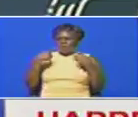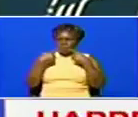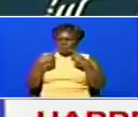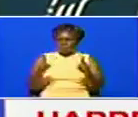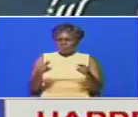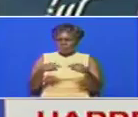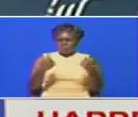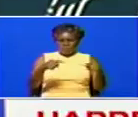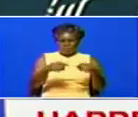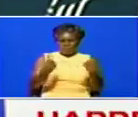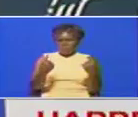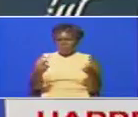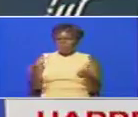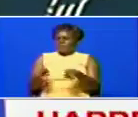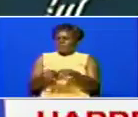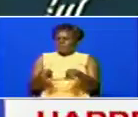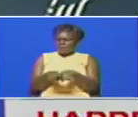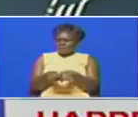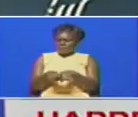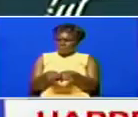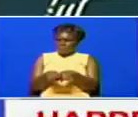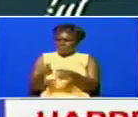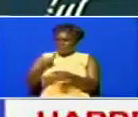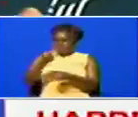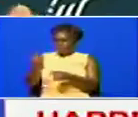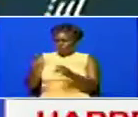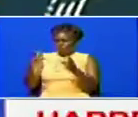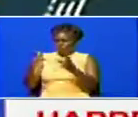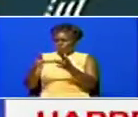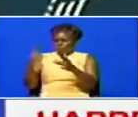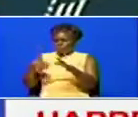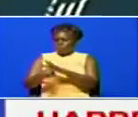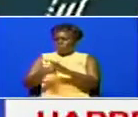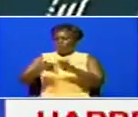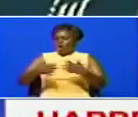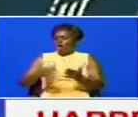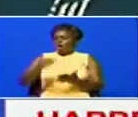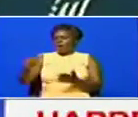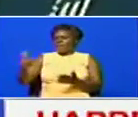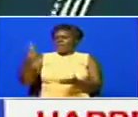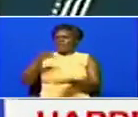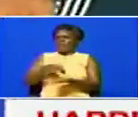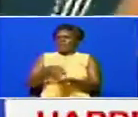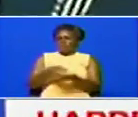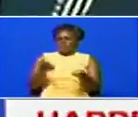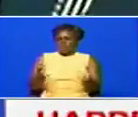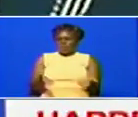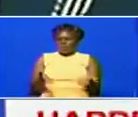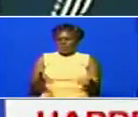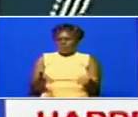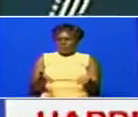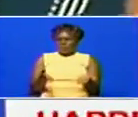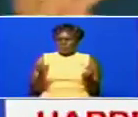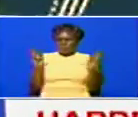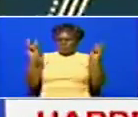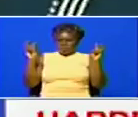disputes with respect to the question of hacking or any other situation here. Now, on the issue